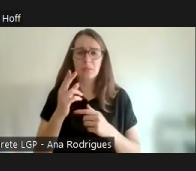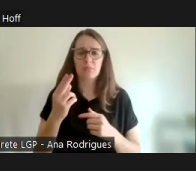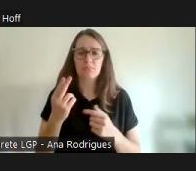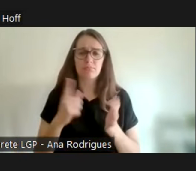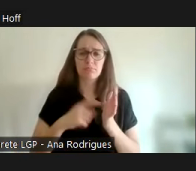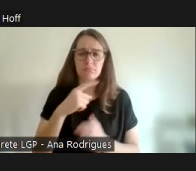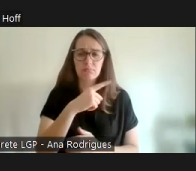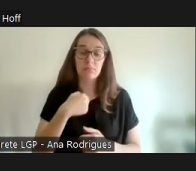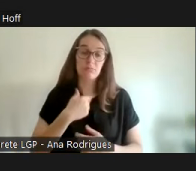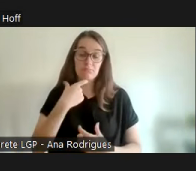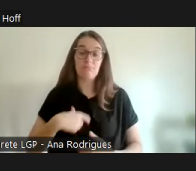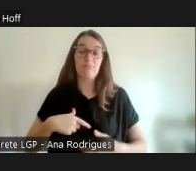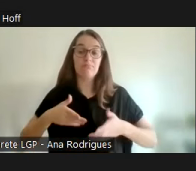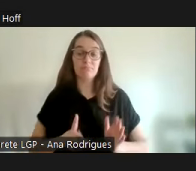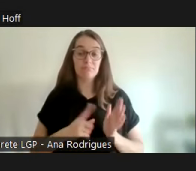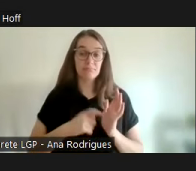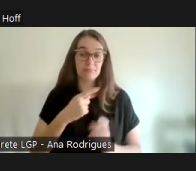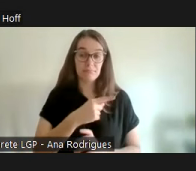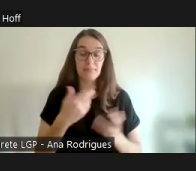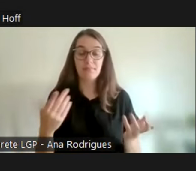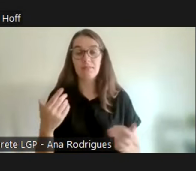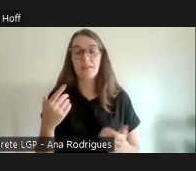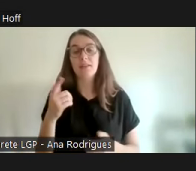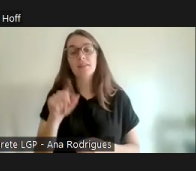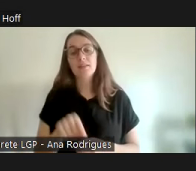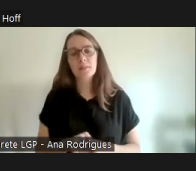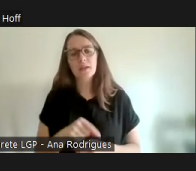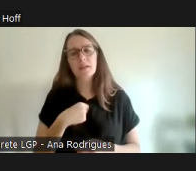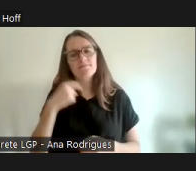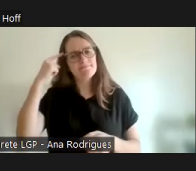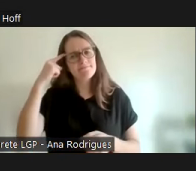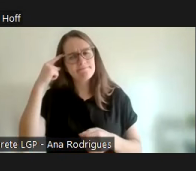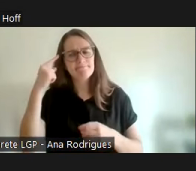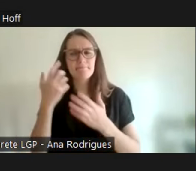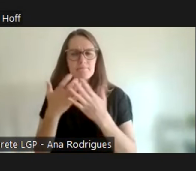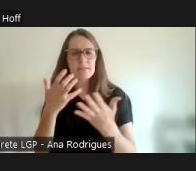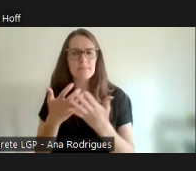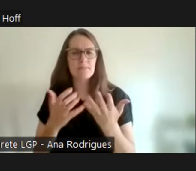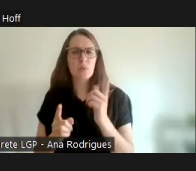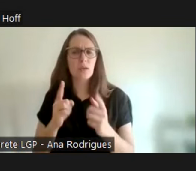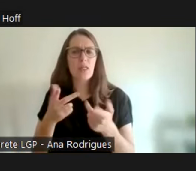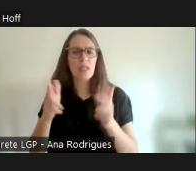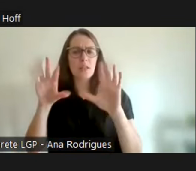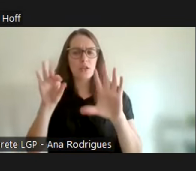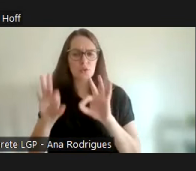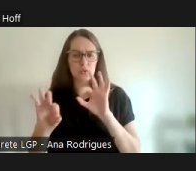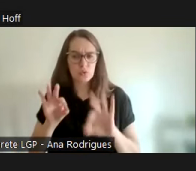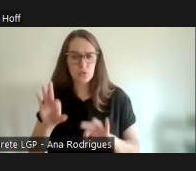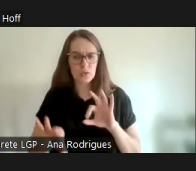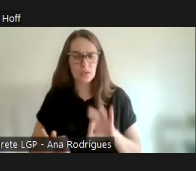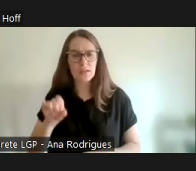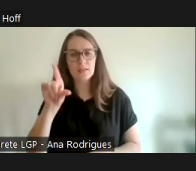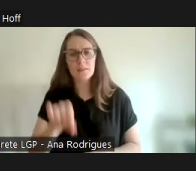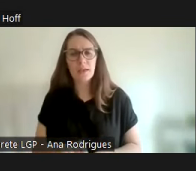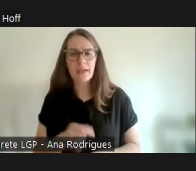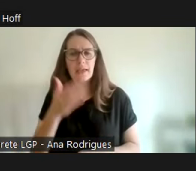I'm American. And there we have a lot of emphasis on the freedom of choice, and the